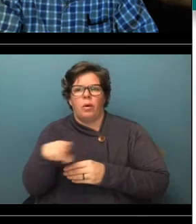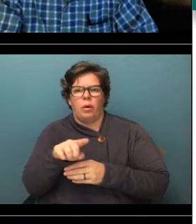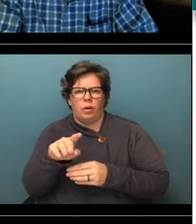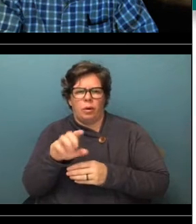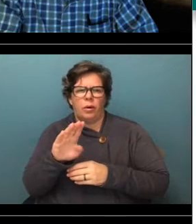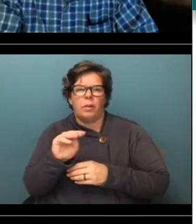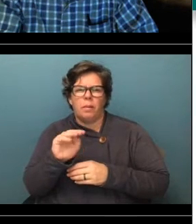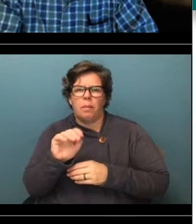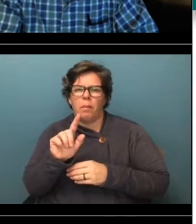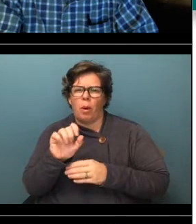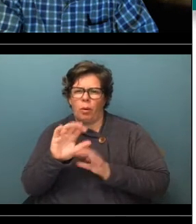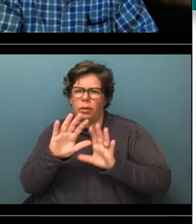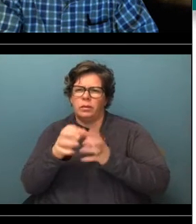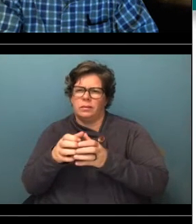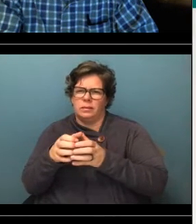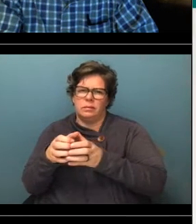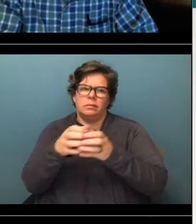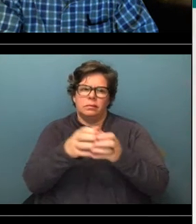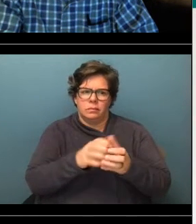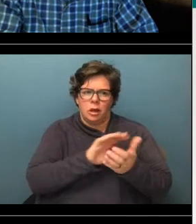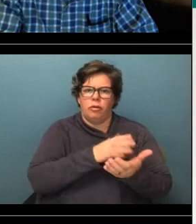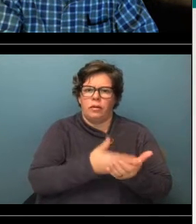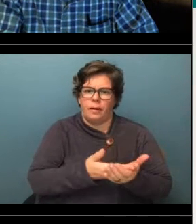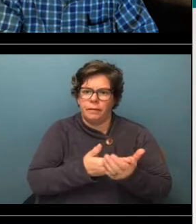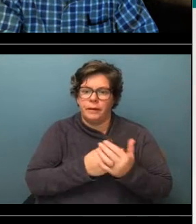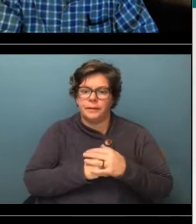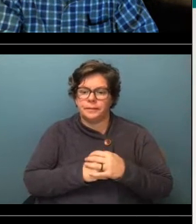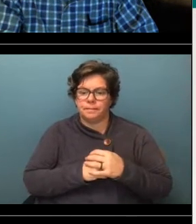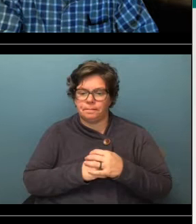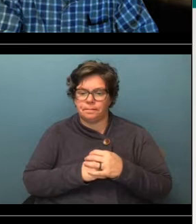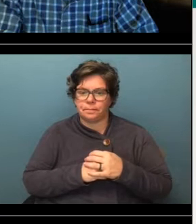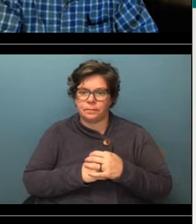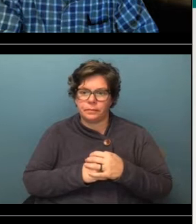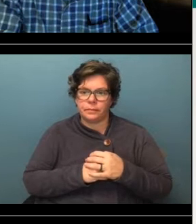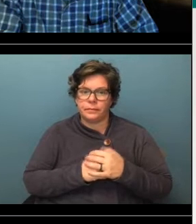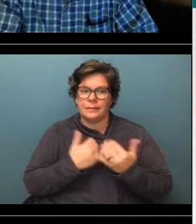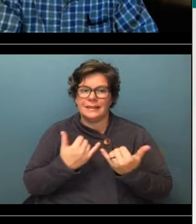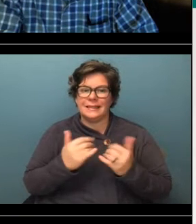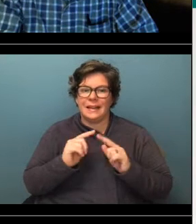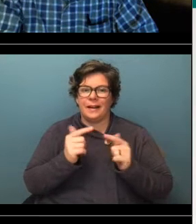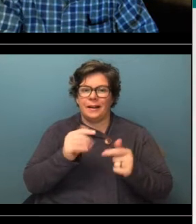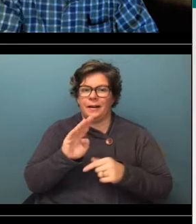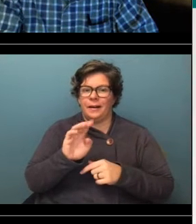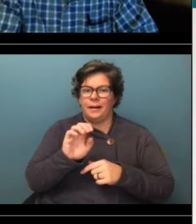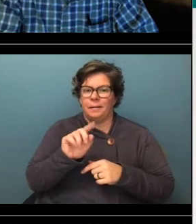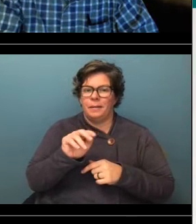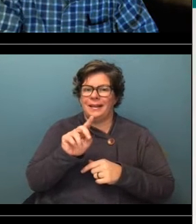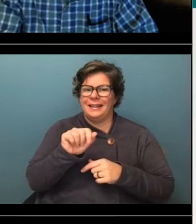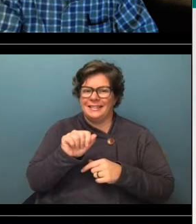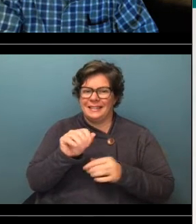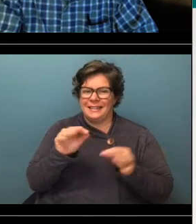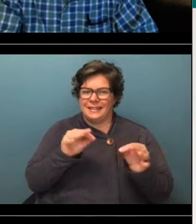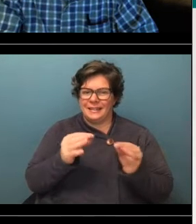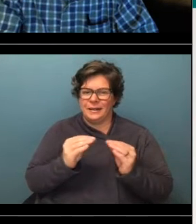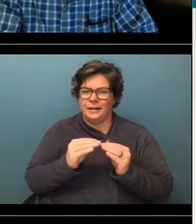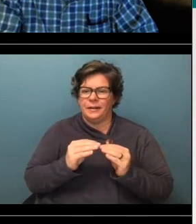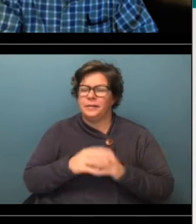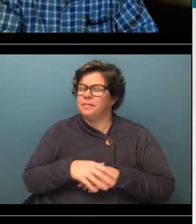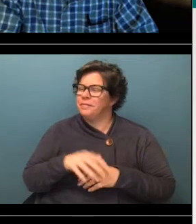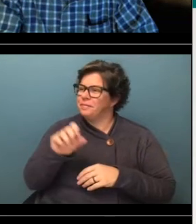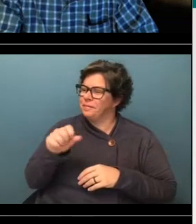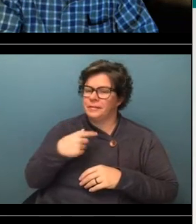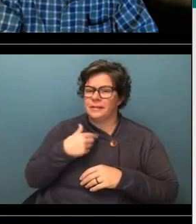about that. And I think from here, I think Belinda will pick it up. Yes, so